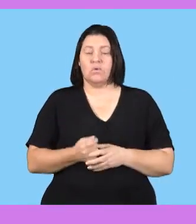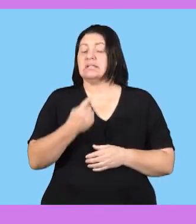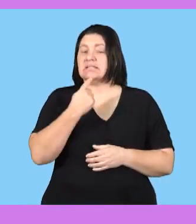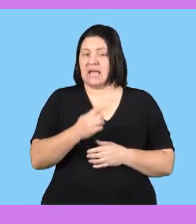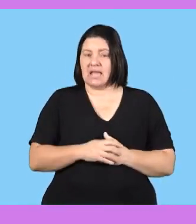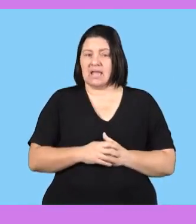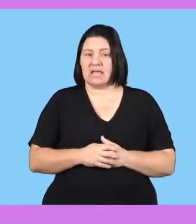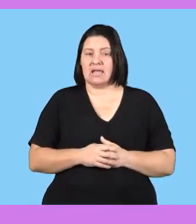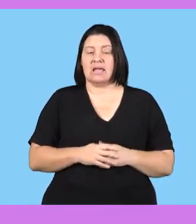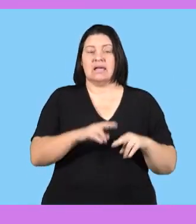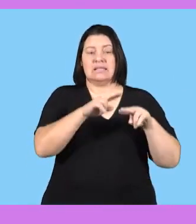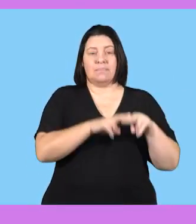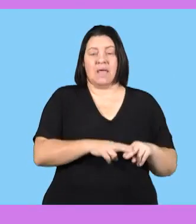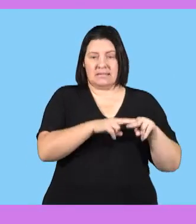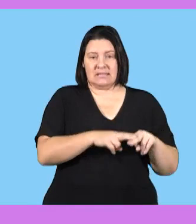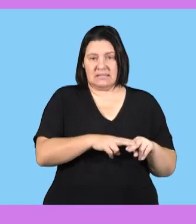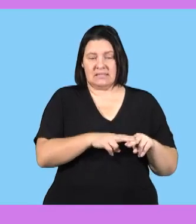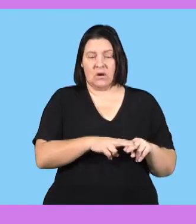cost, we simply take the